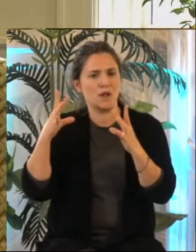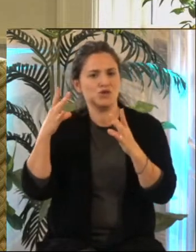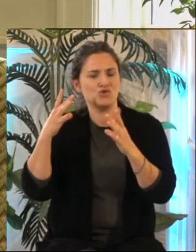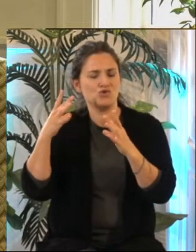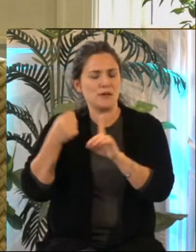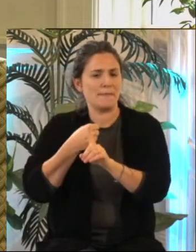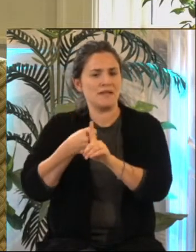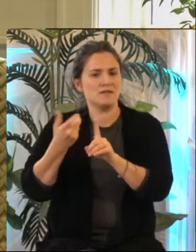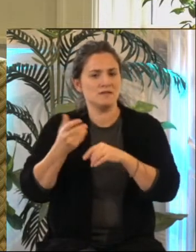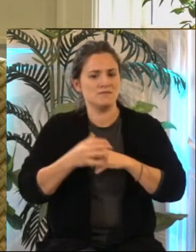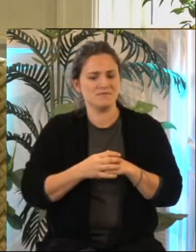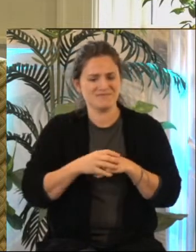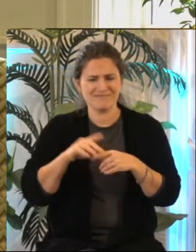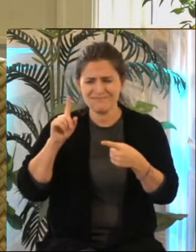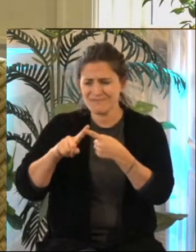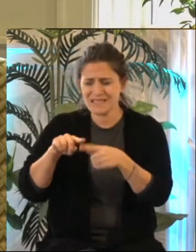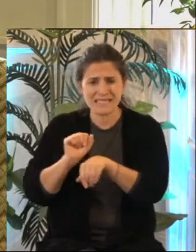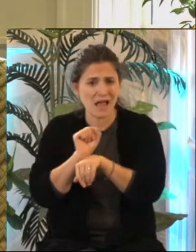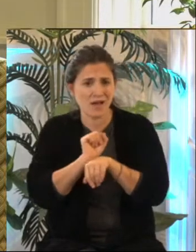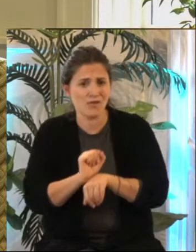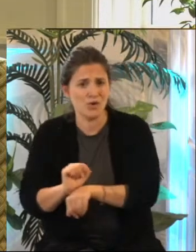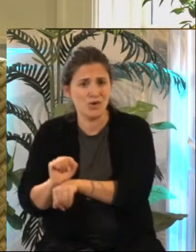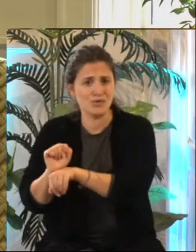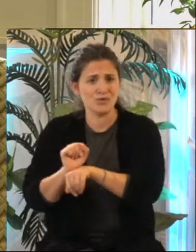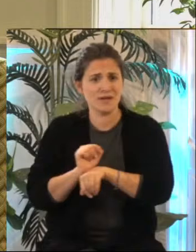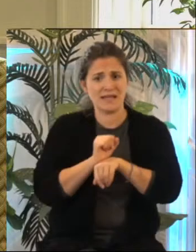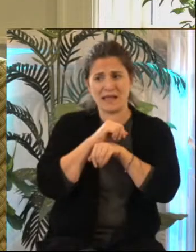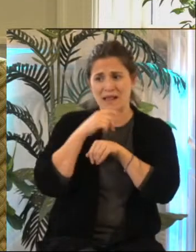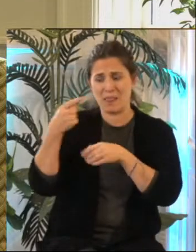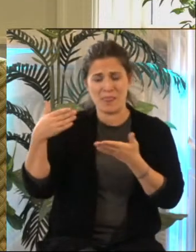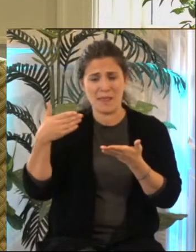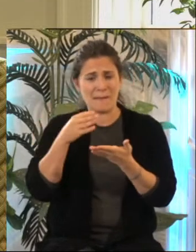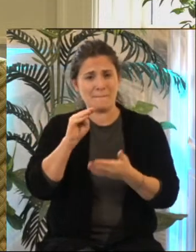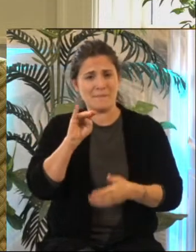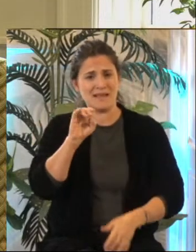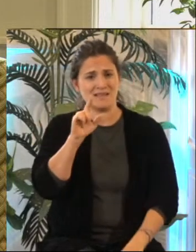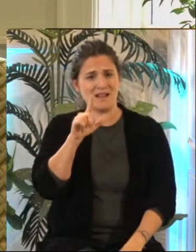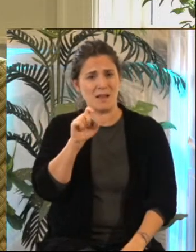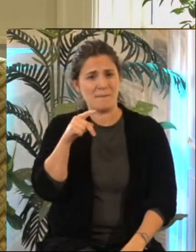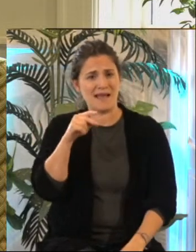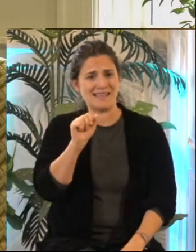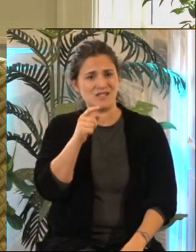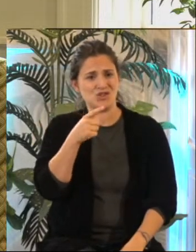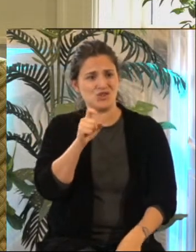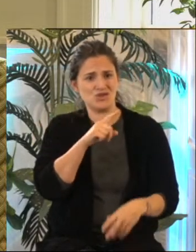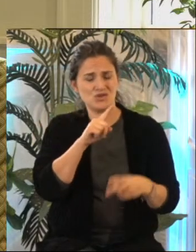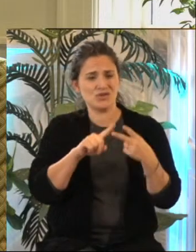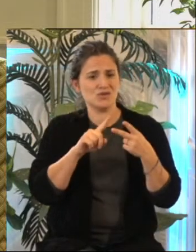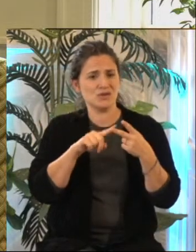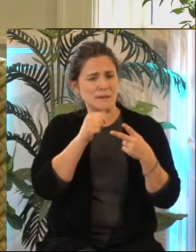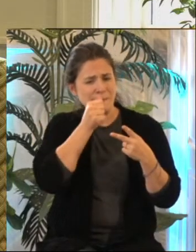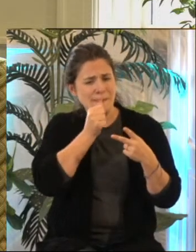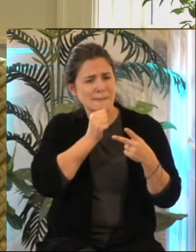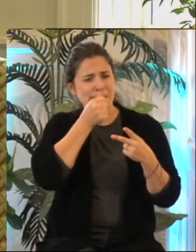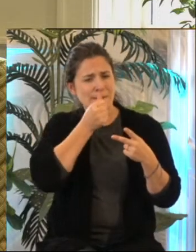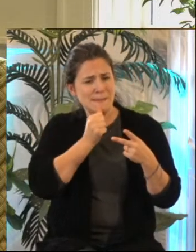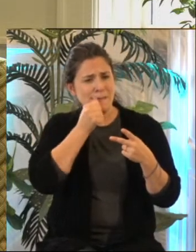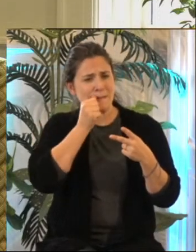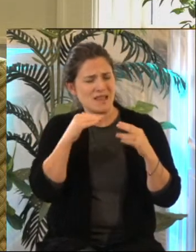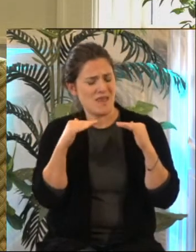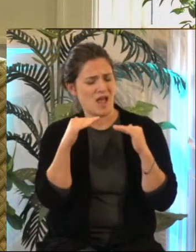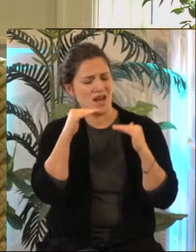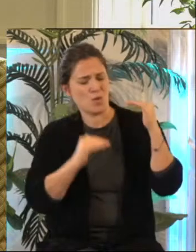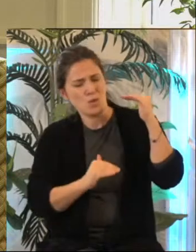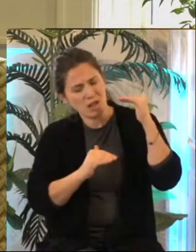the brutality of segregation in the Jim Crow era, and through the enduring unequal treatment that continues to this